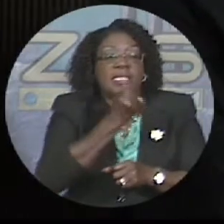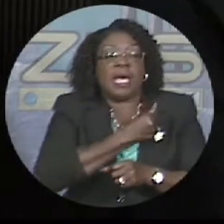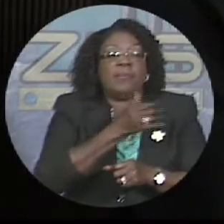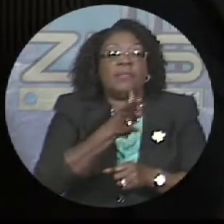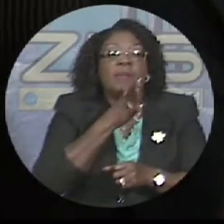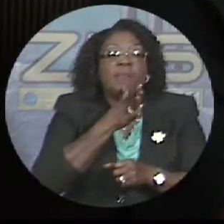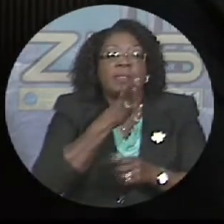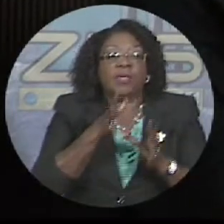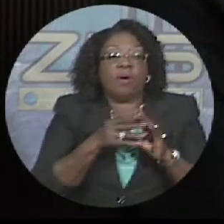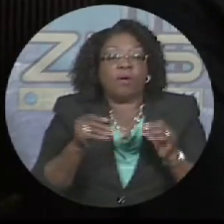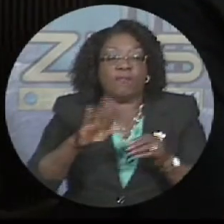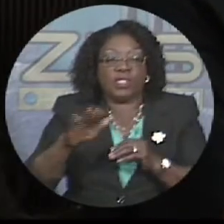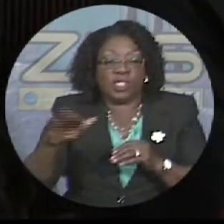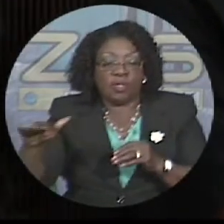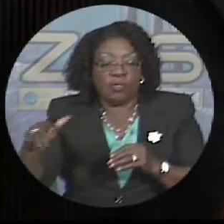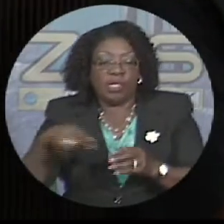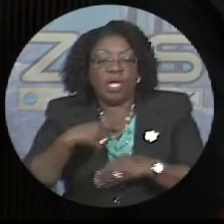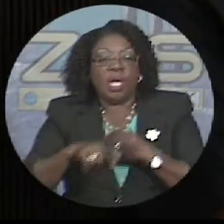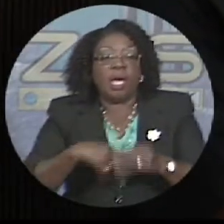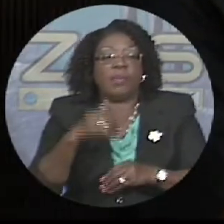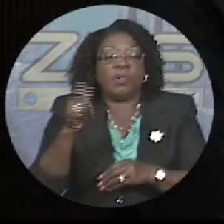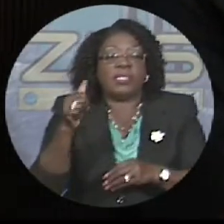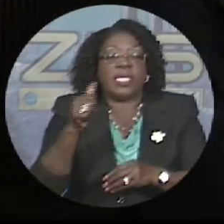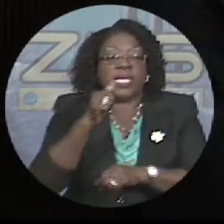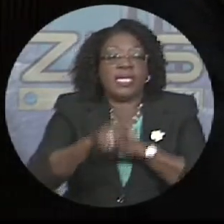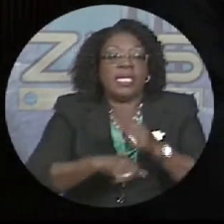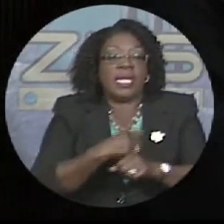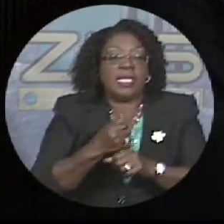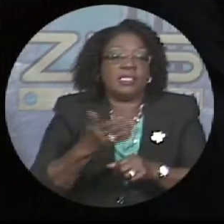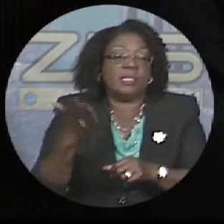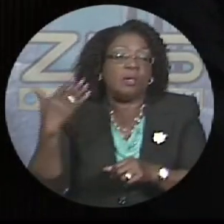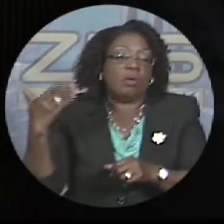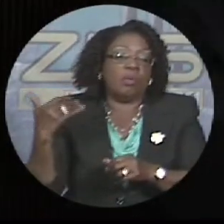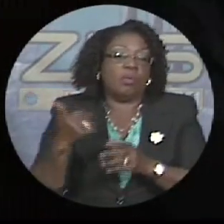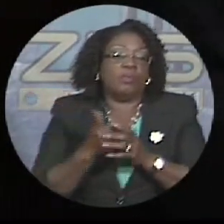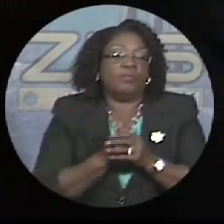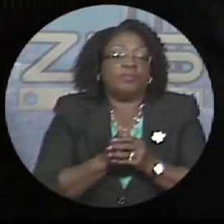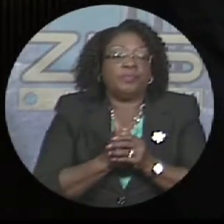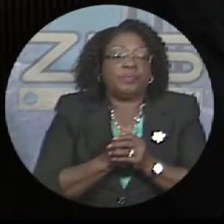about the body about 10 years ago. Senior Justice Stephen Isaacs is presiding over the case.